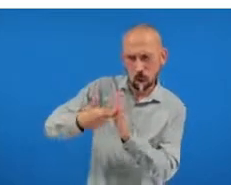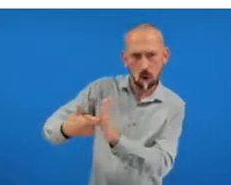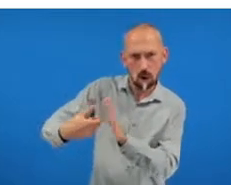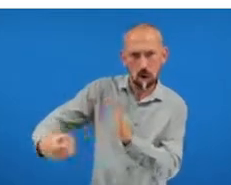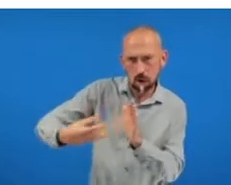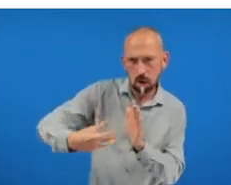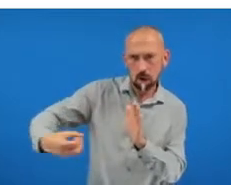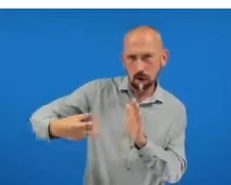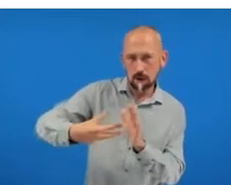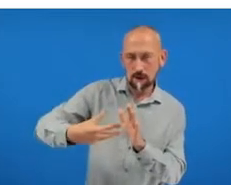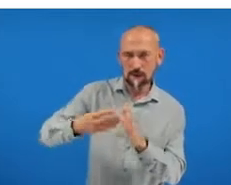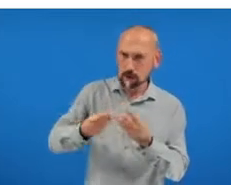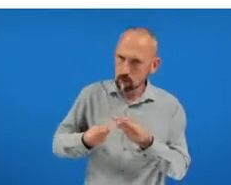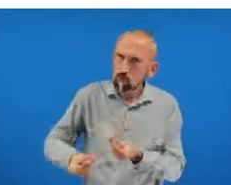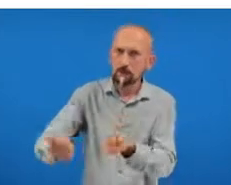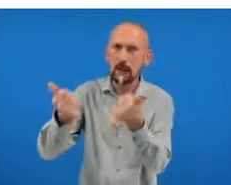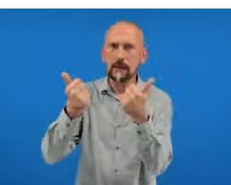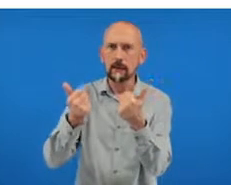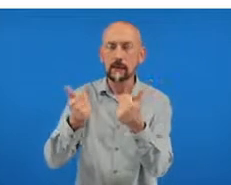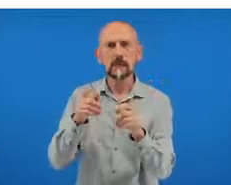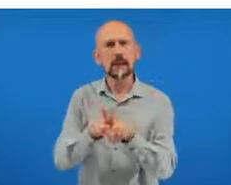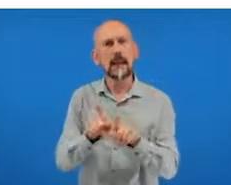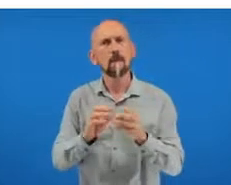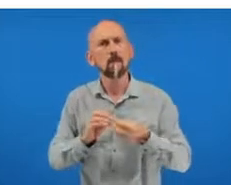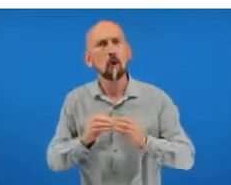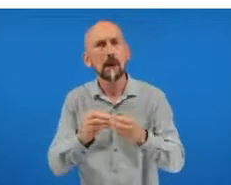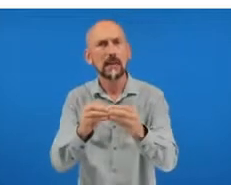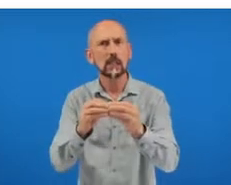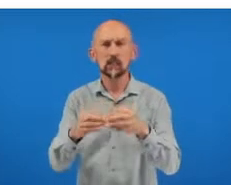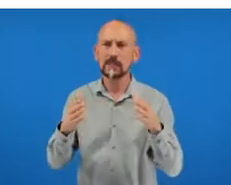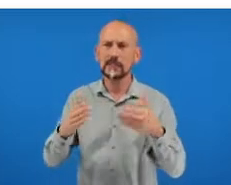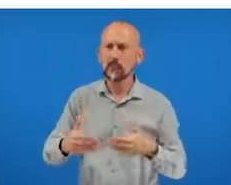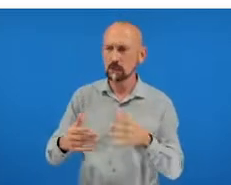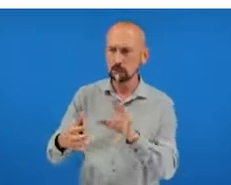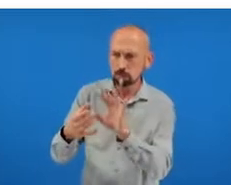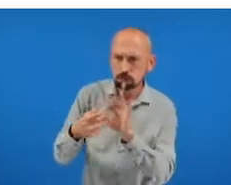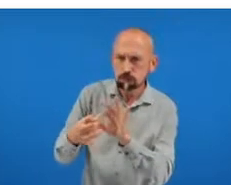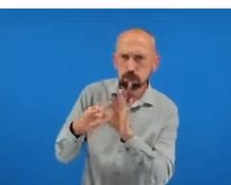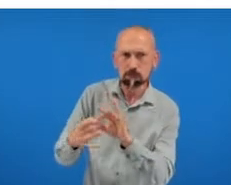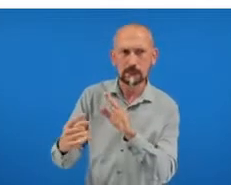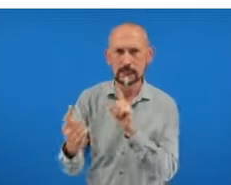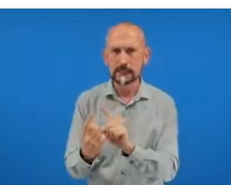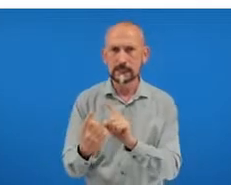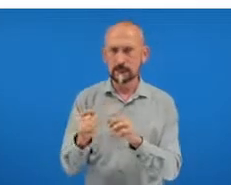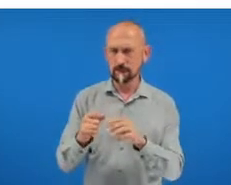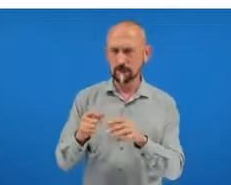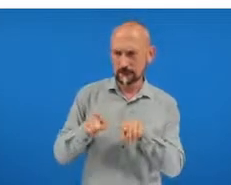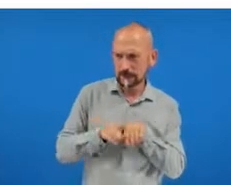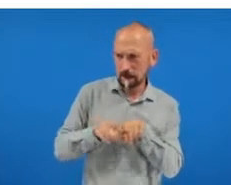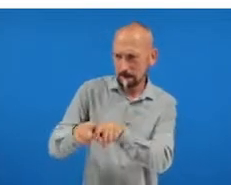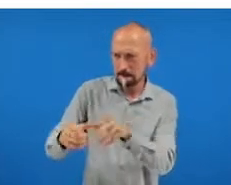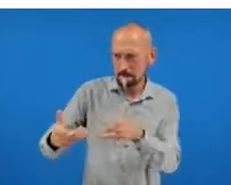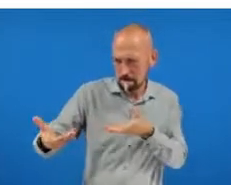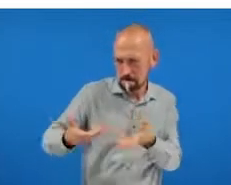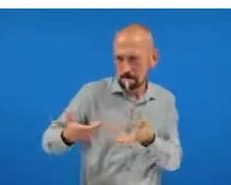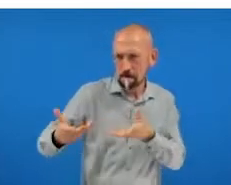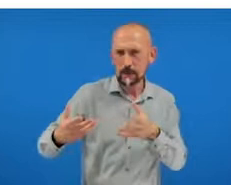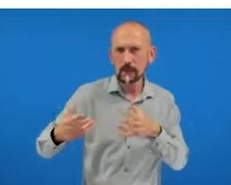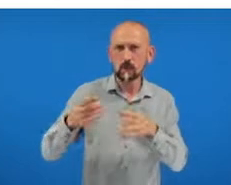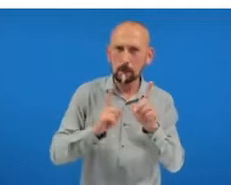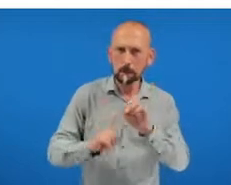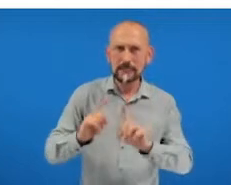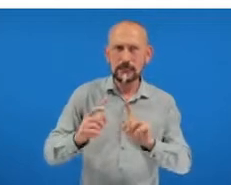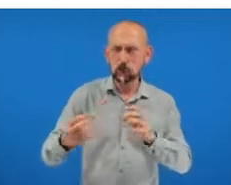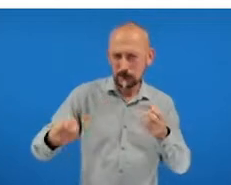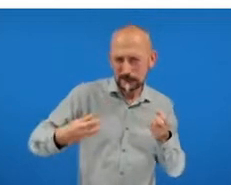and as part of our common practice, having meetings between these two services and working out what is